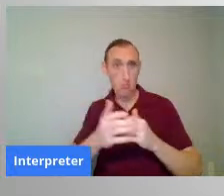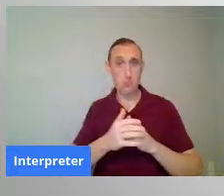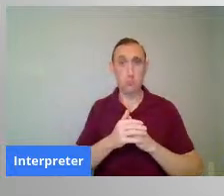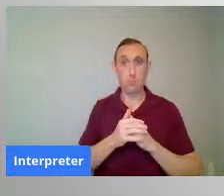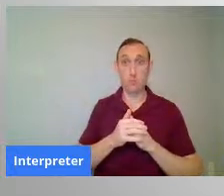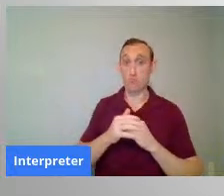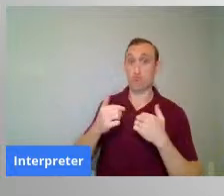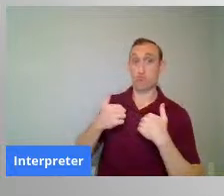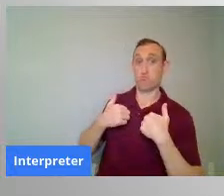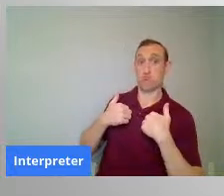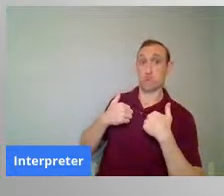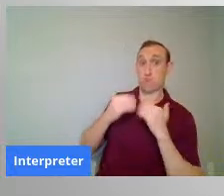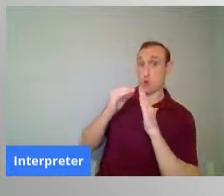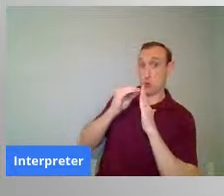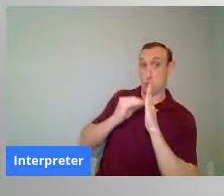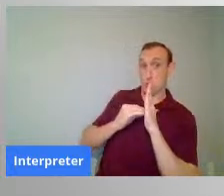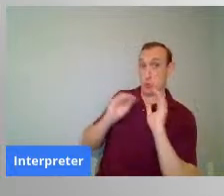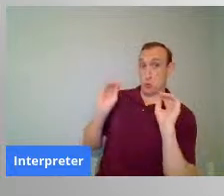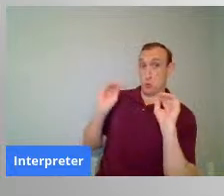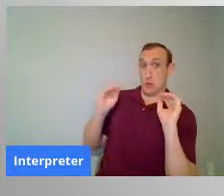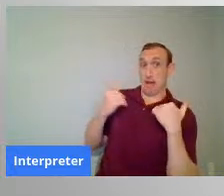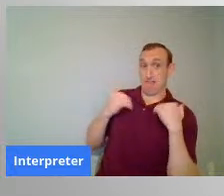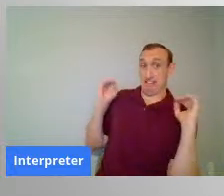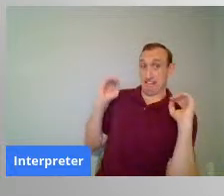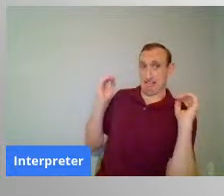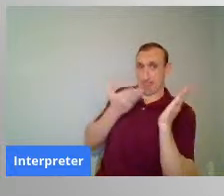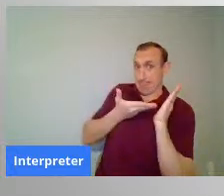I don't have any notes on that one.